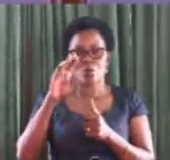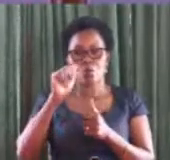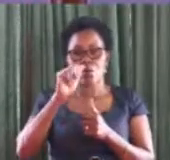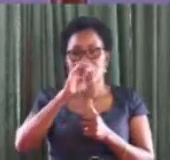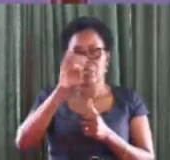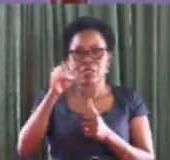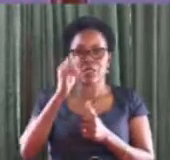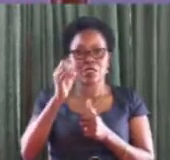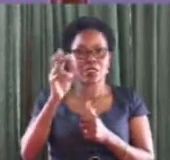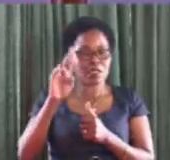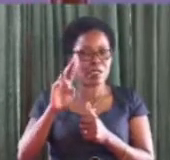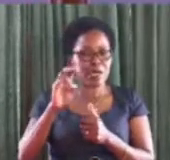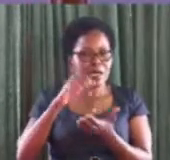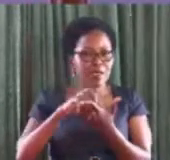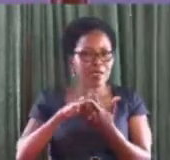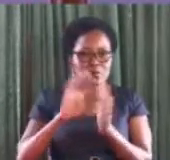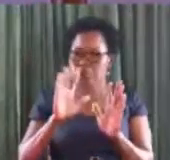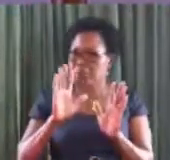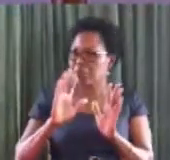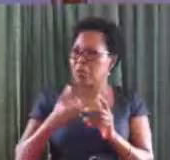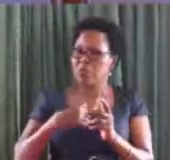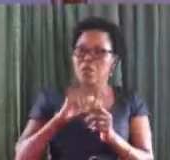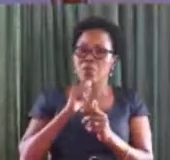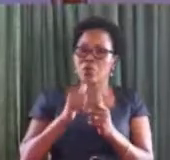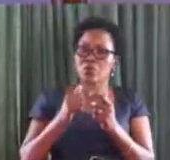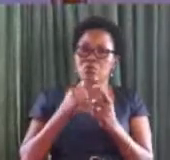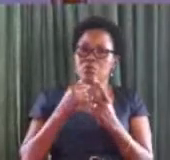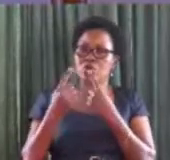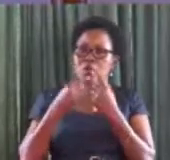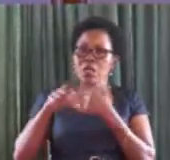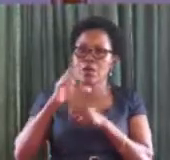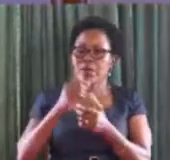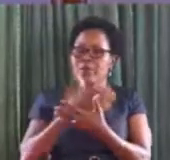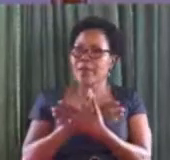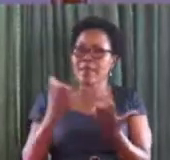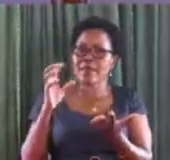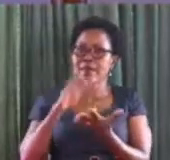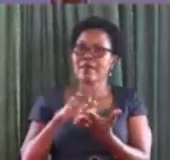to any matter. Okay. That's what we were told.